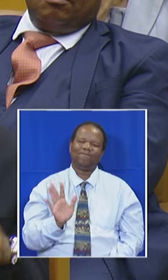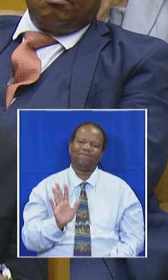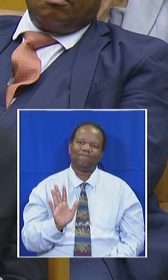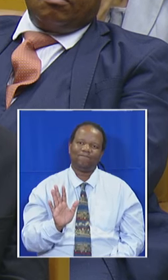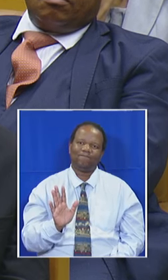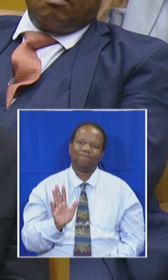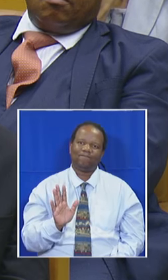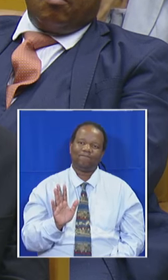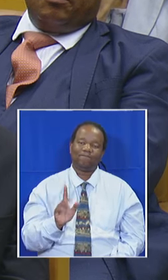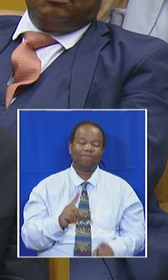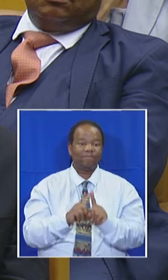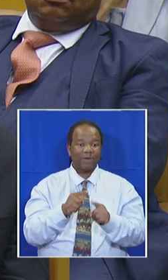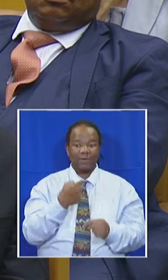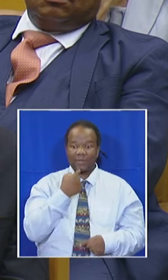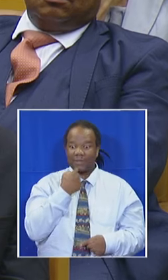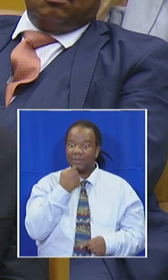stating a fact